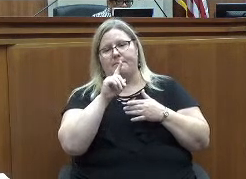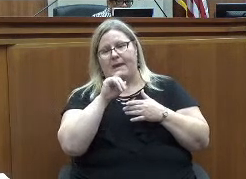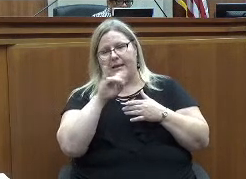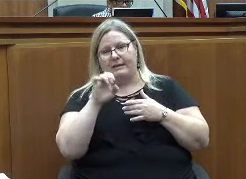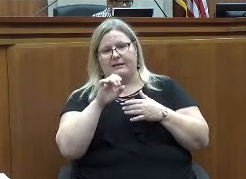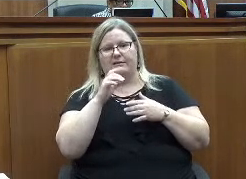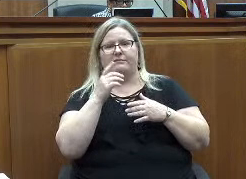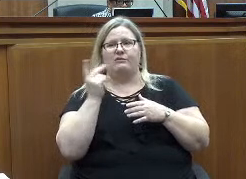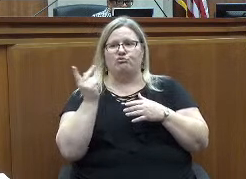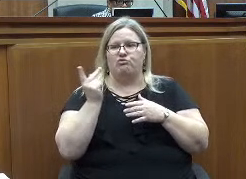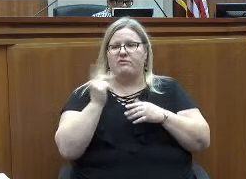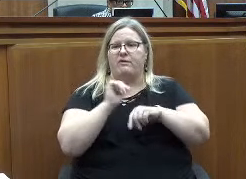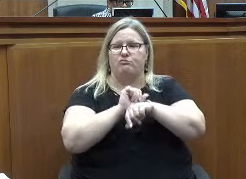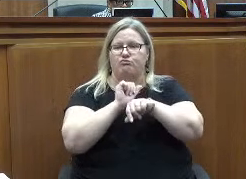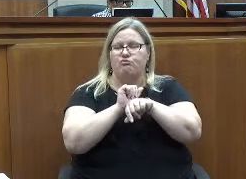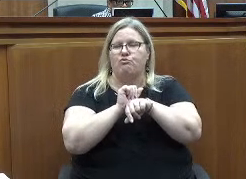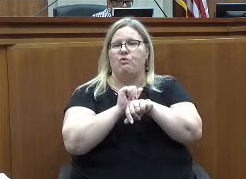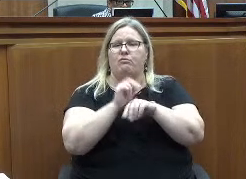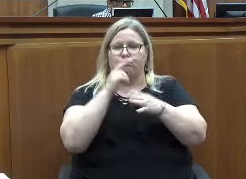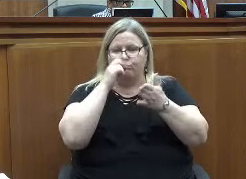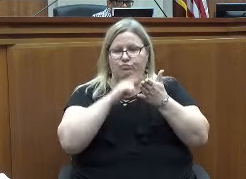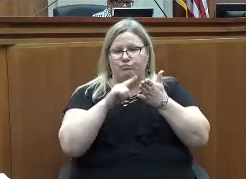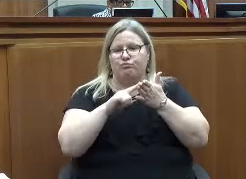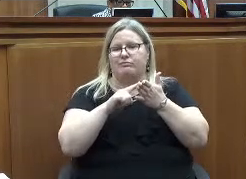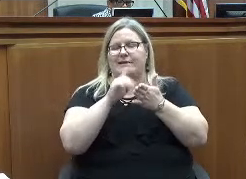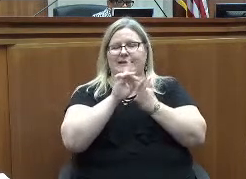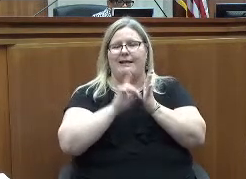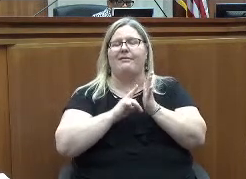2.5 years to research and design this model.